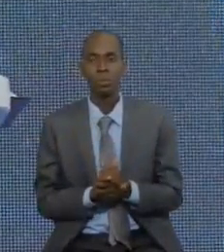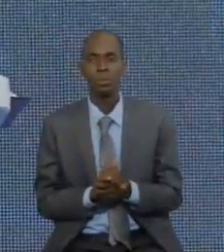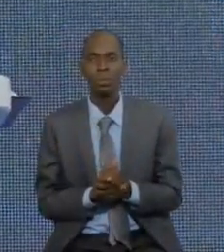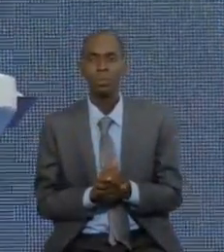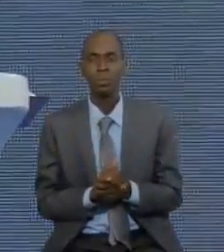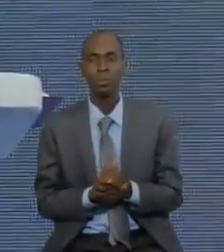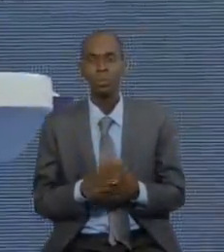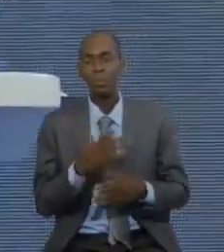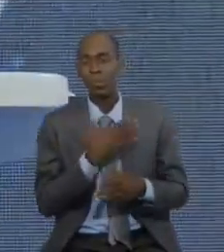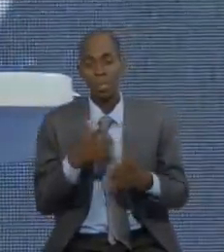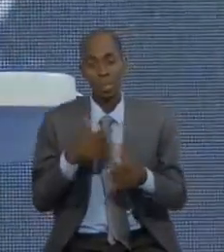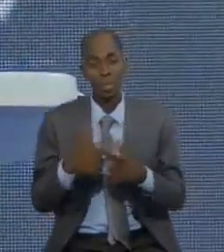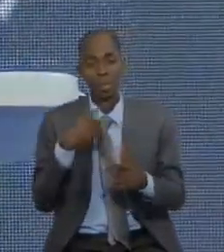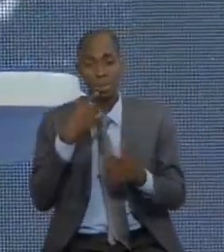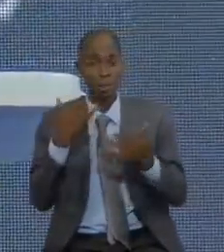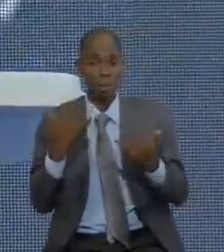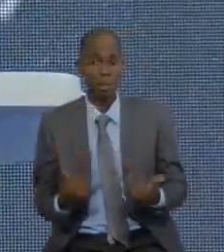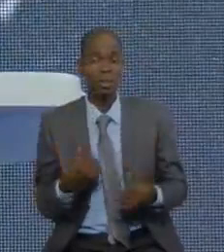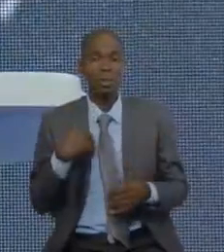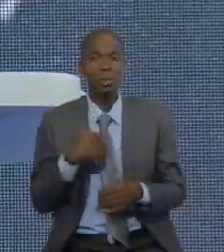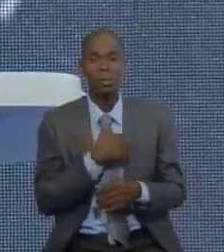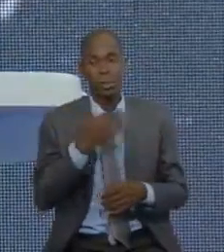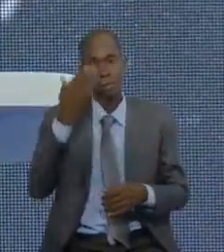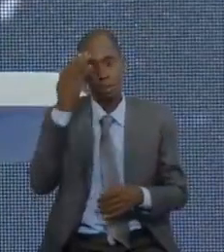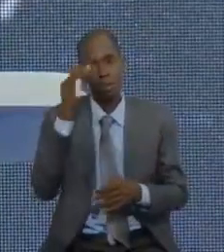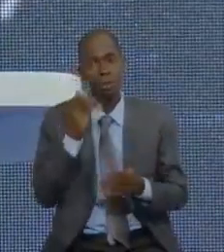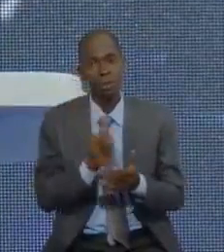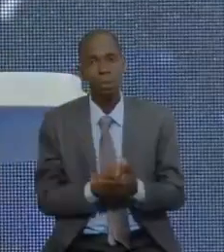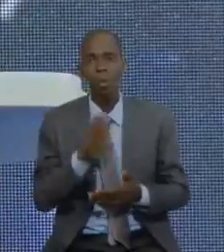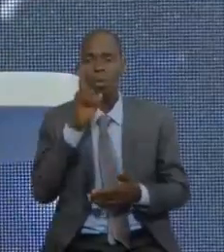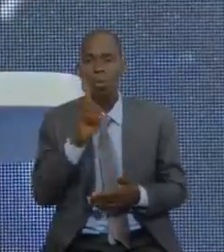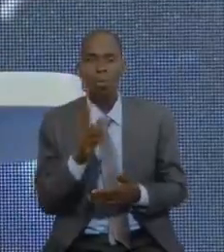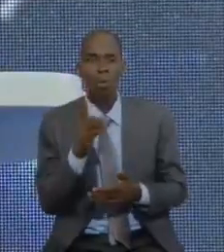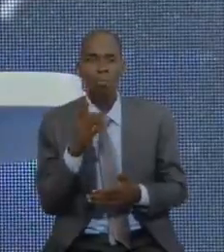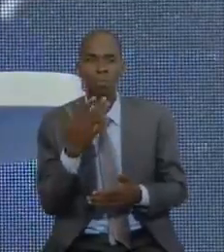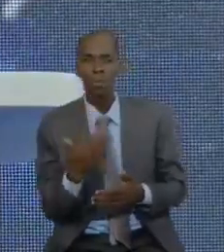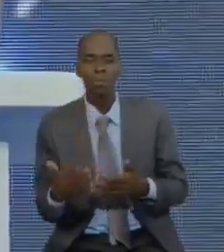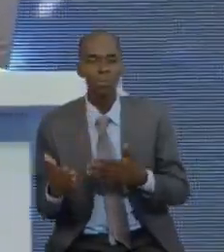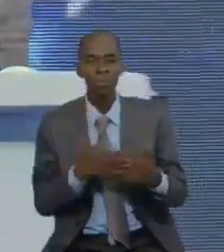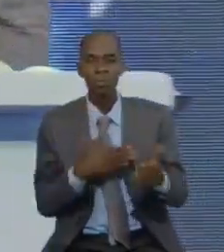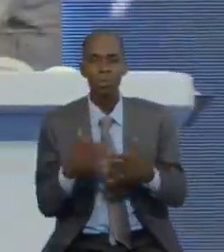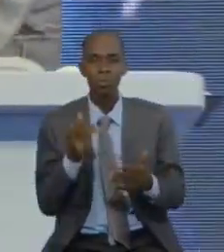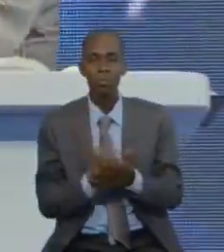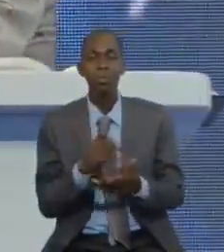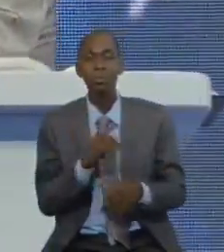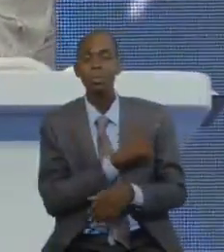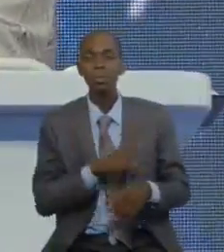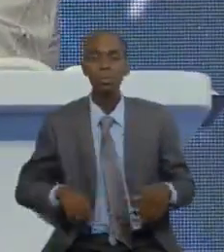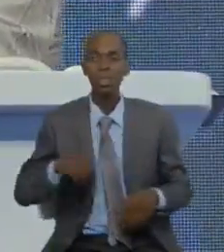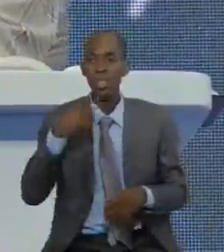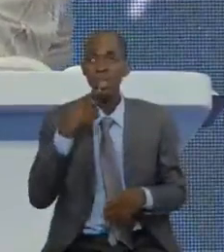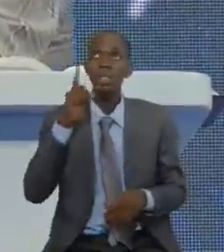And then it says, now we know that what things soever the law says, he says